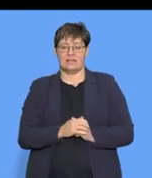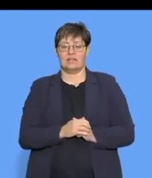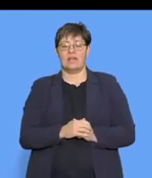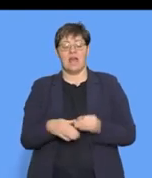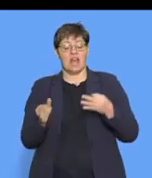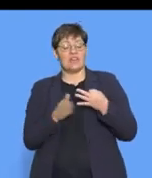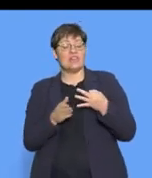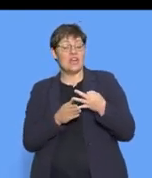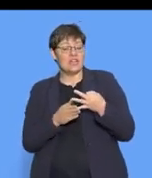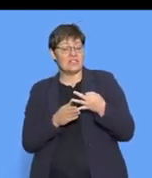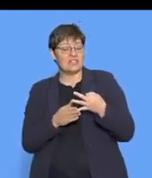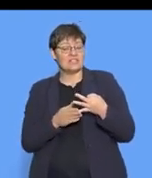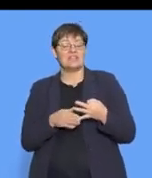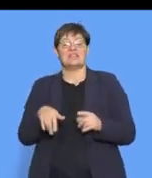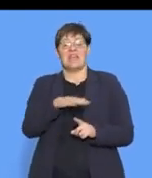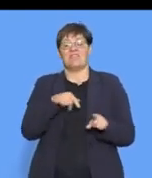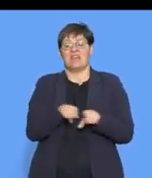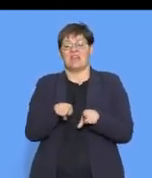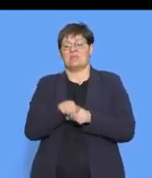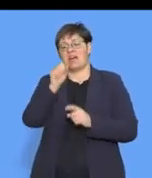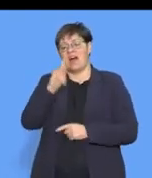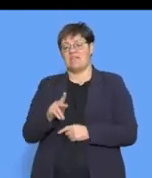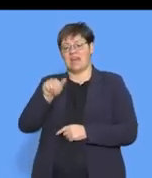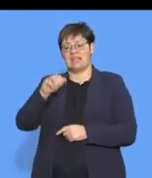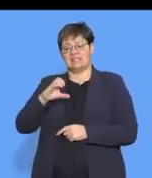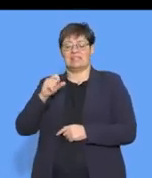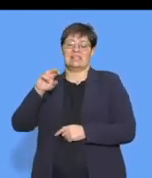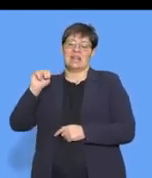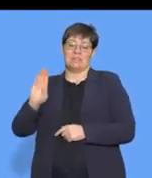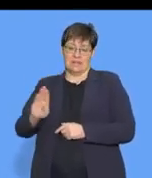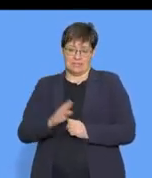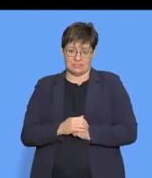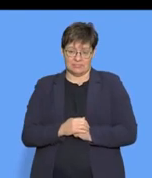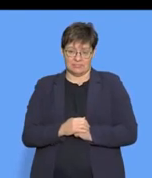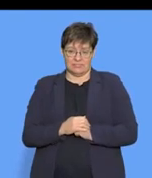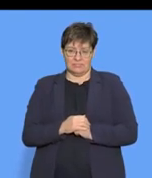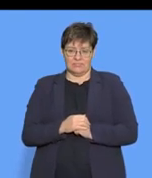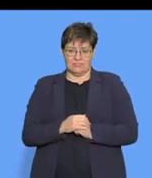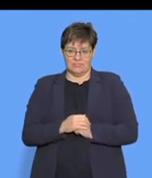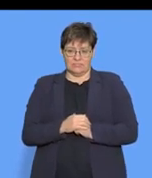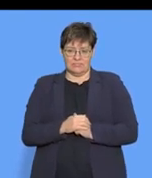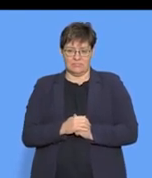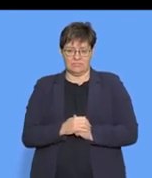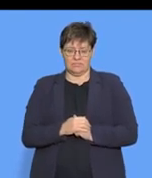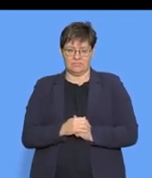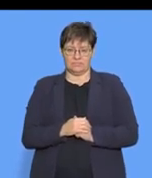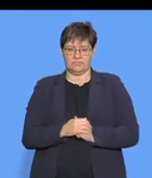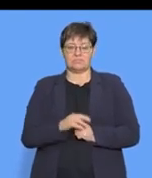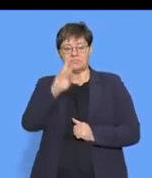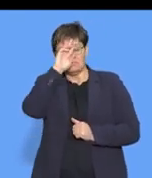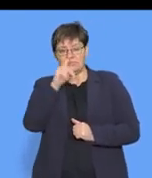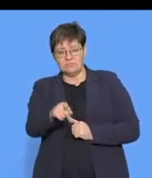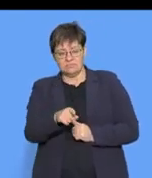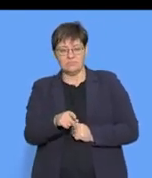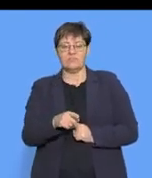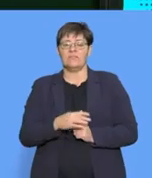I'm sure you can recall the third version. It's half AC sine B. Now, can you remember what